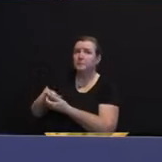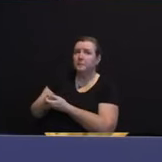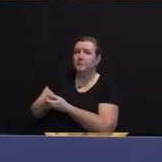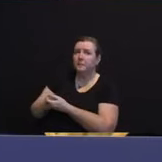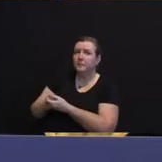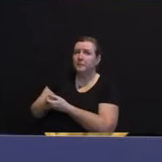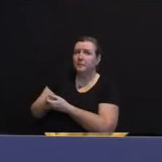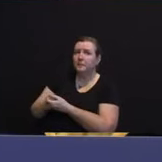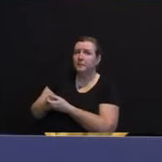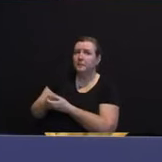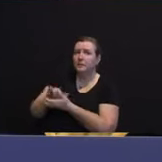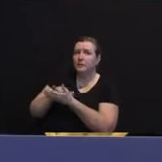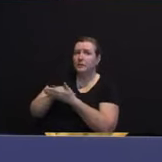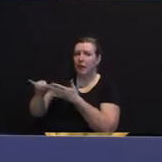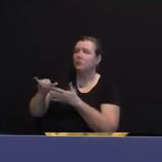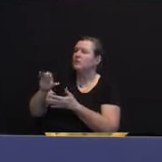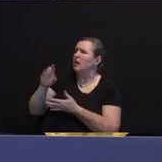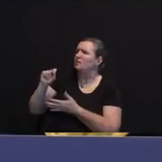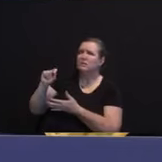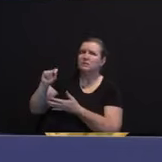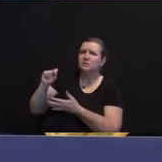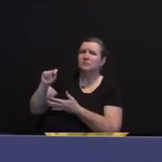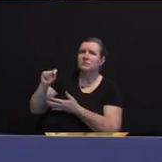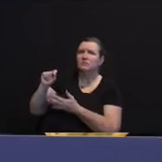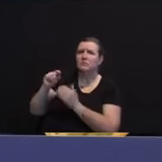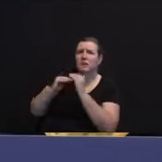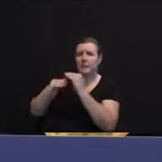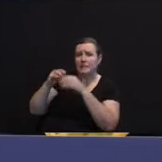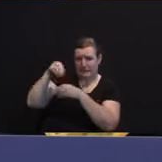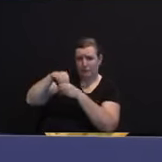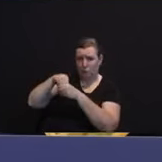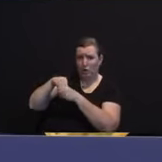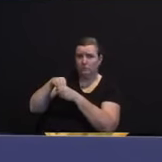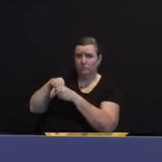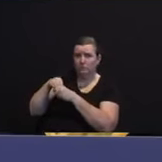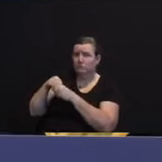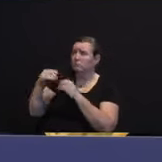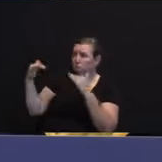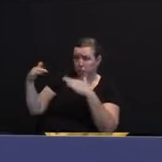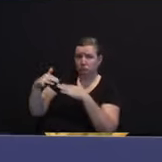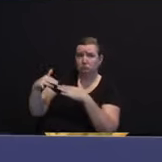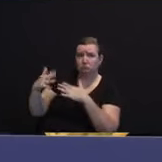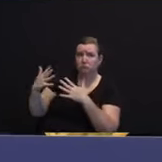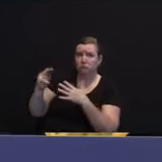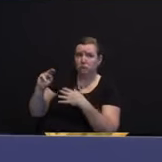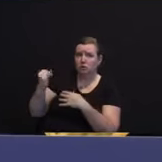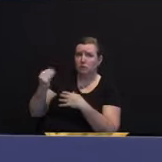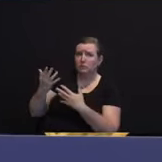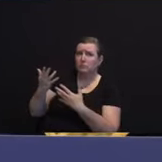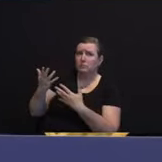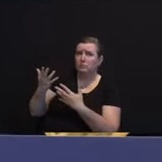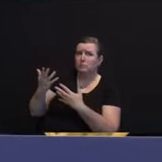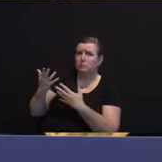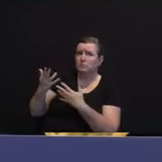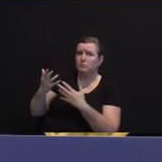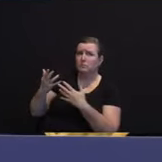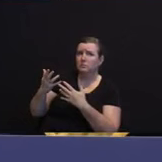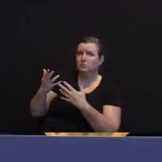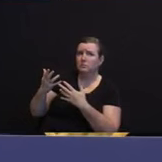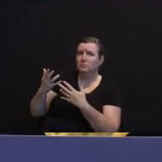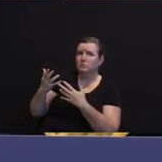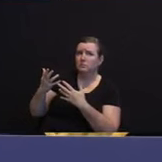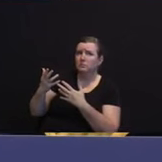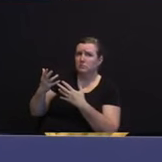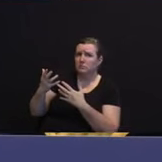if not, why? Will the state approve school district requests to delay a return to in-person classes or any switch to fully remote if the